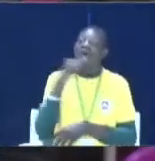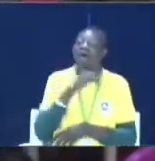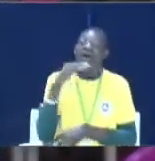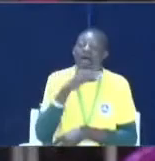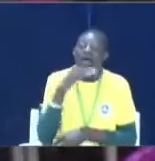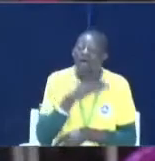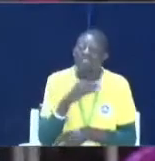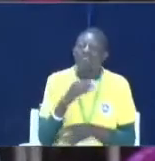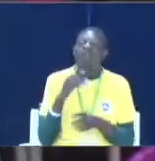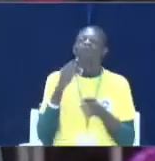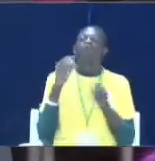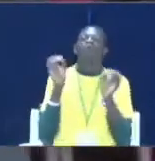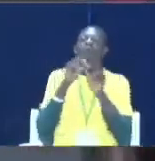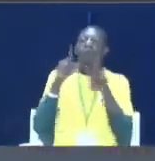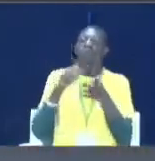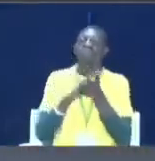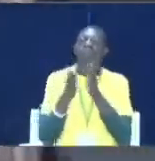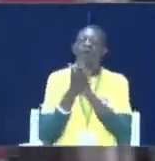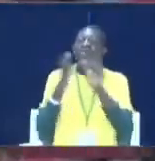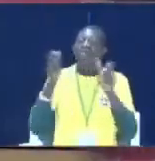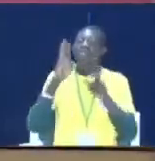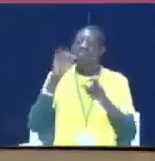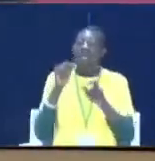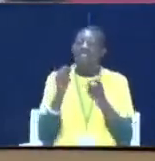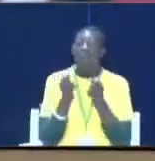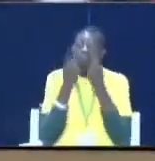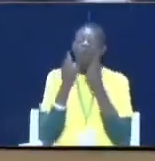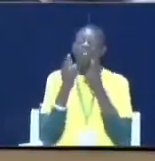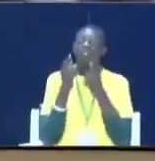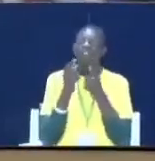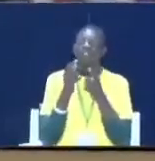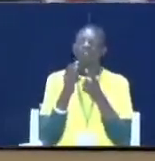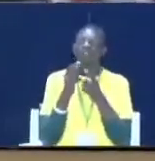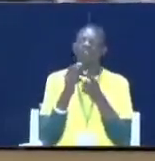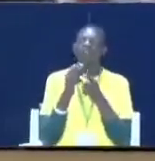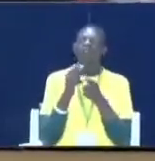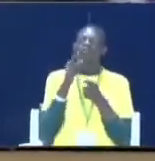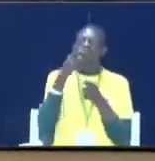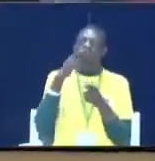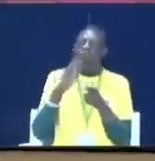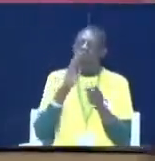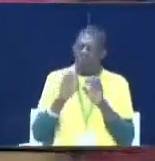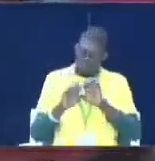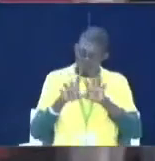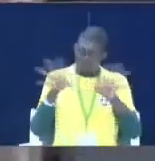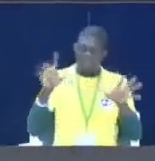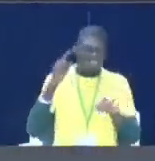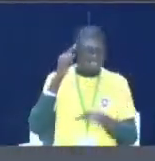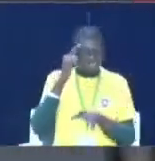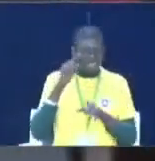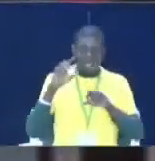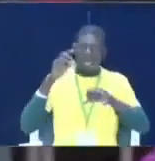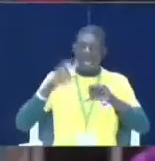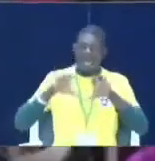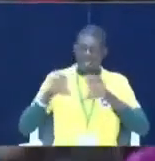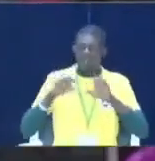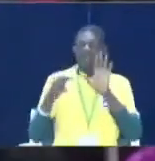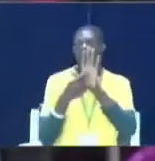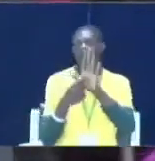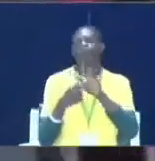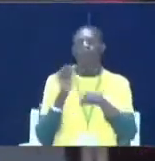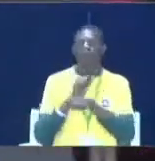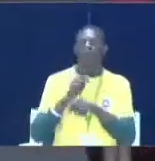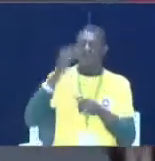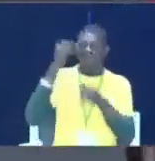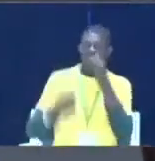Nobody who became great by accident. Nobody who became great by wishful thinking. You must be stretched. And the last one is the